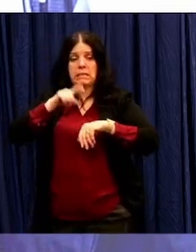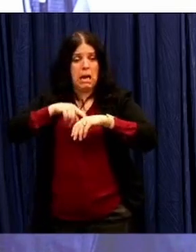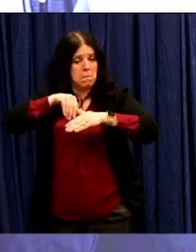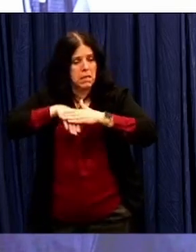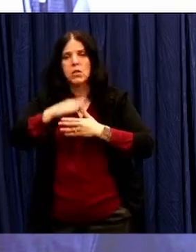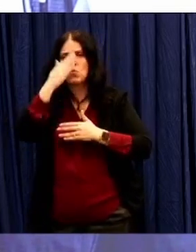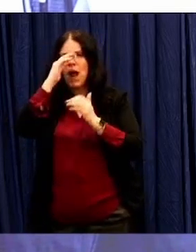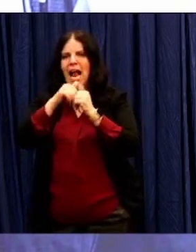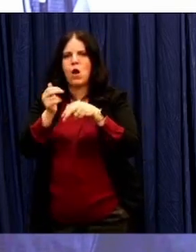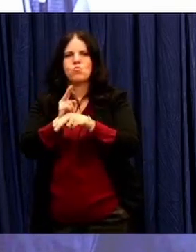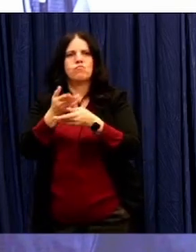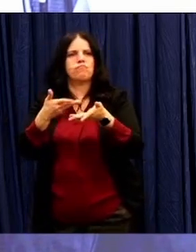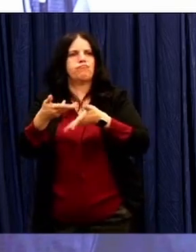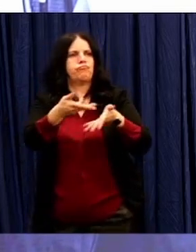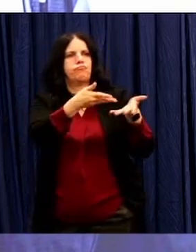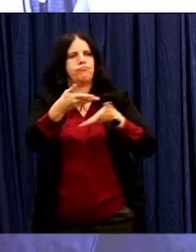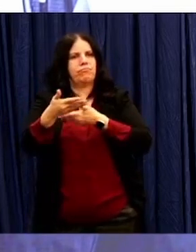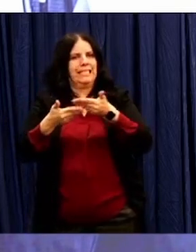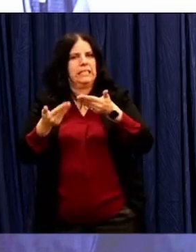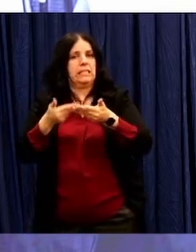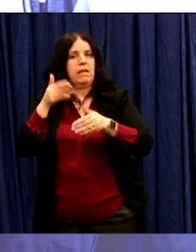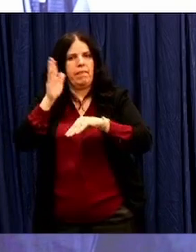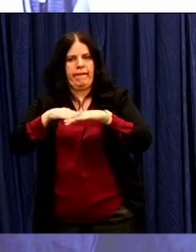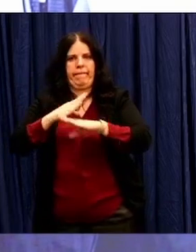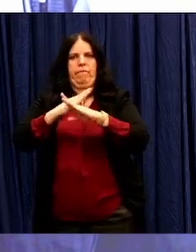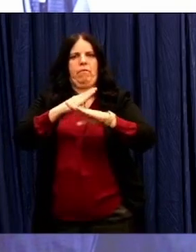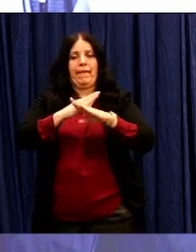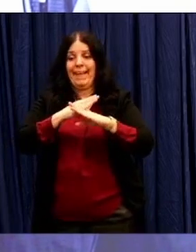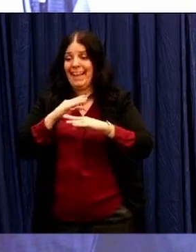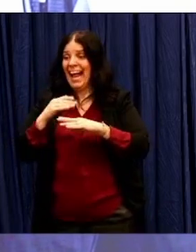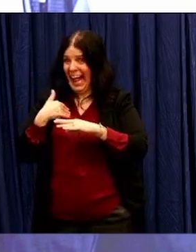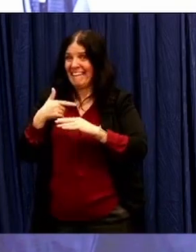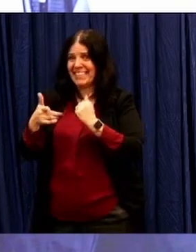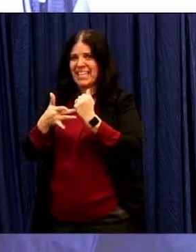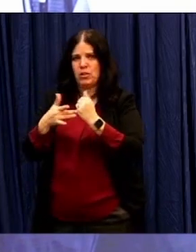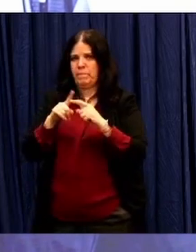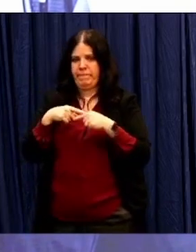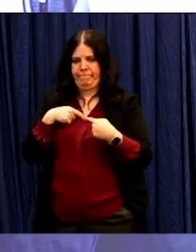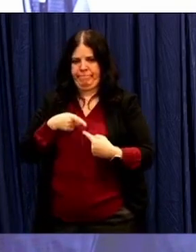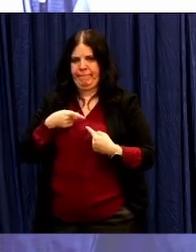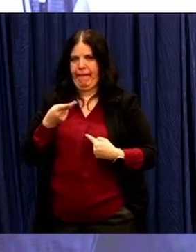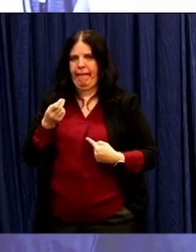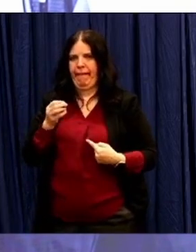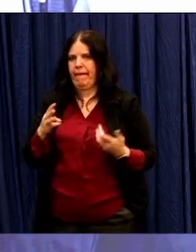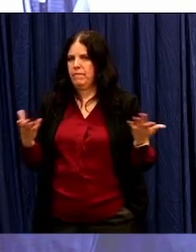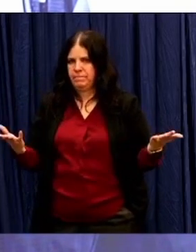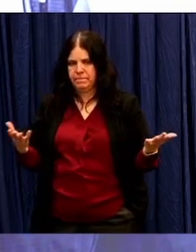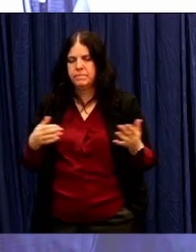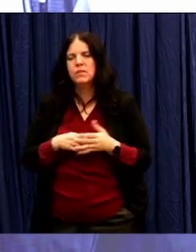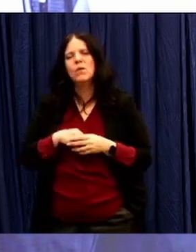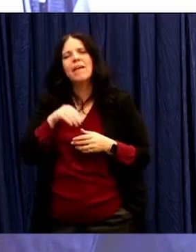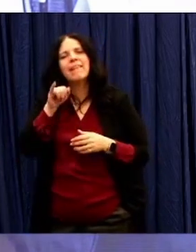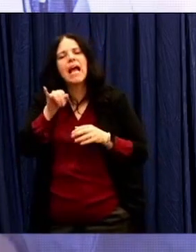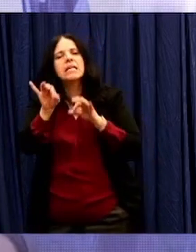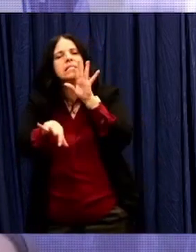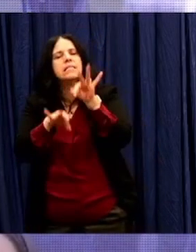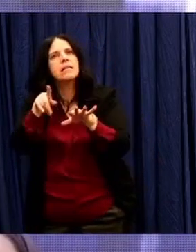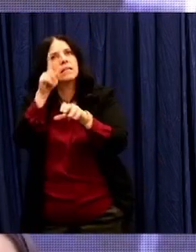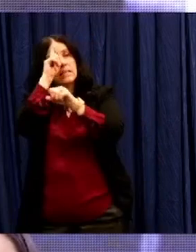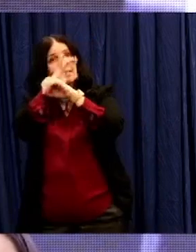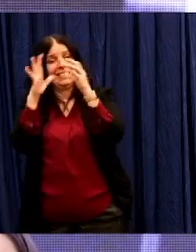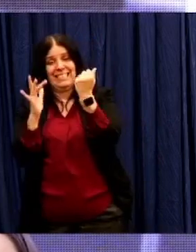visit, just as an example. So those are all just ideas to think of when it comes to assistive